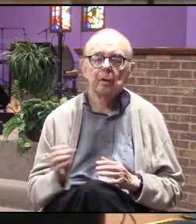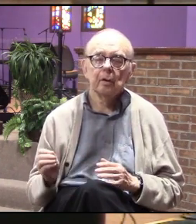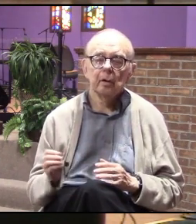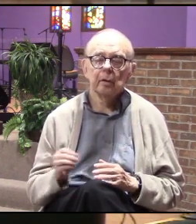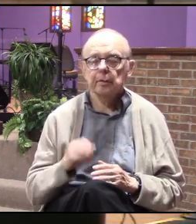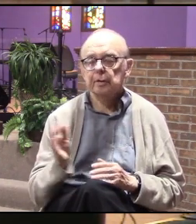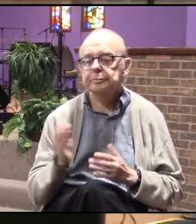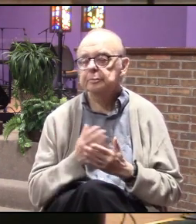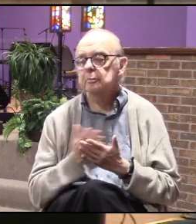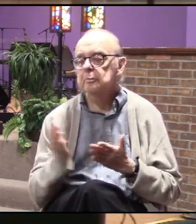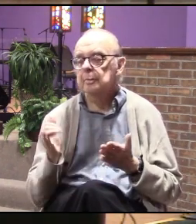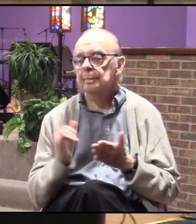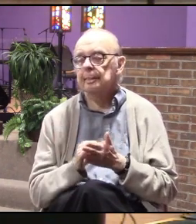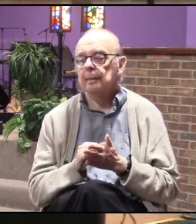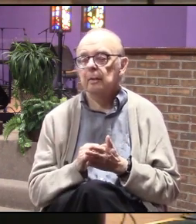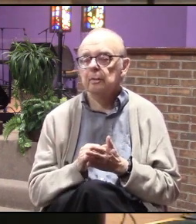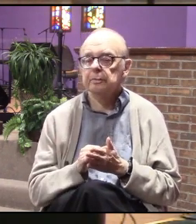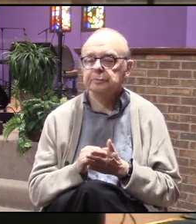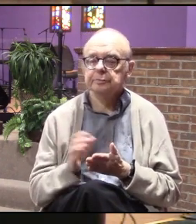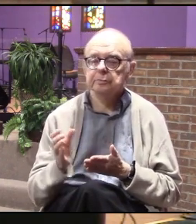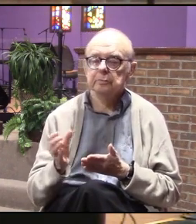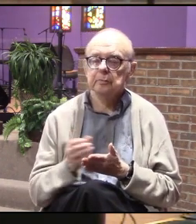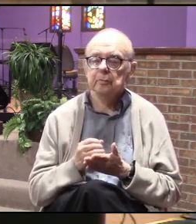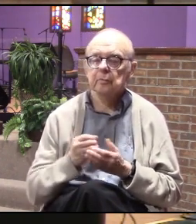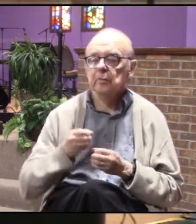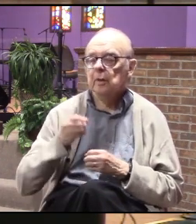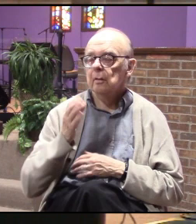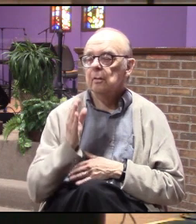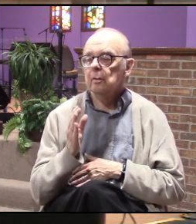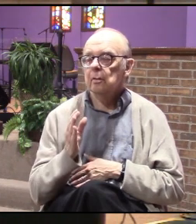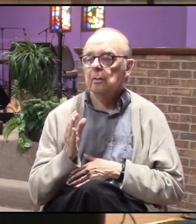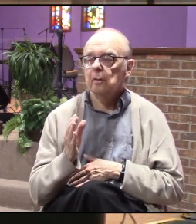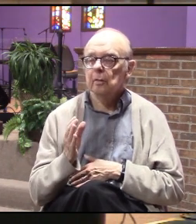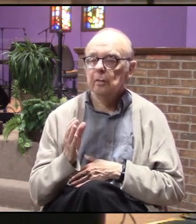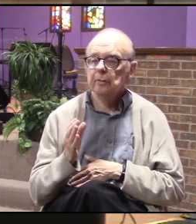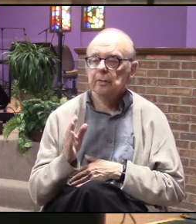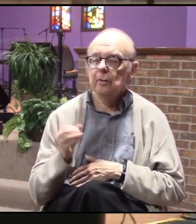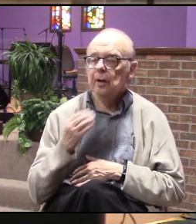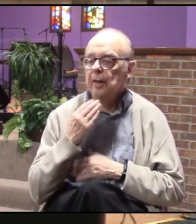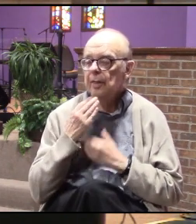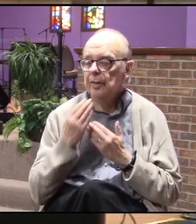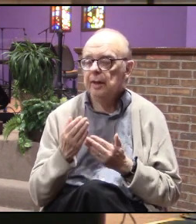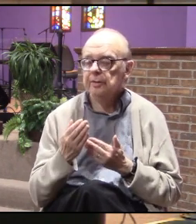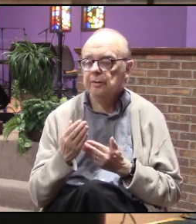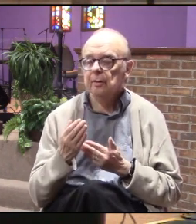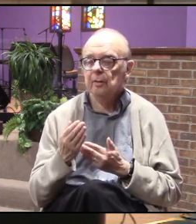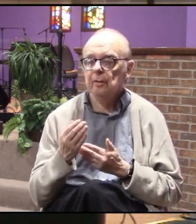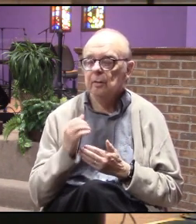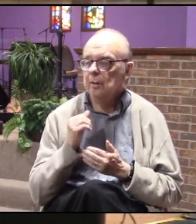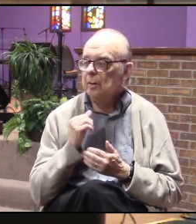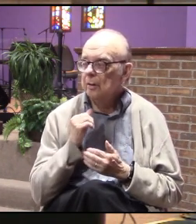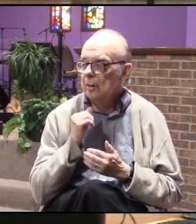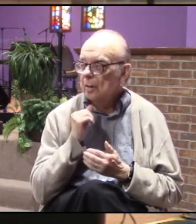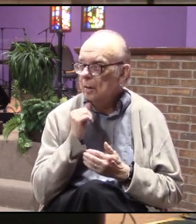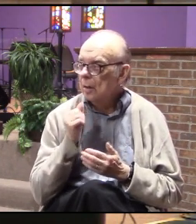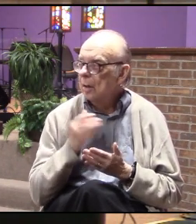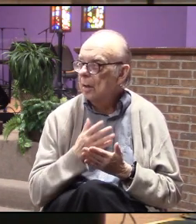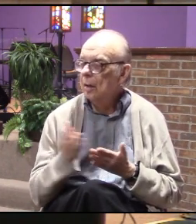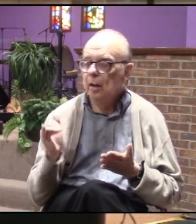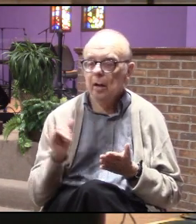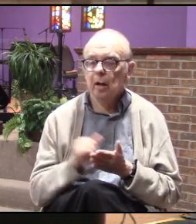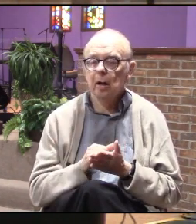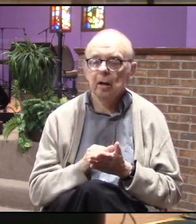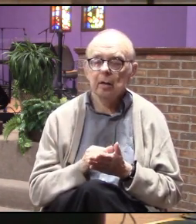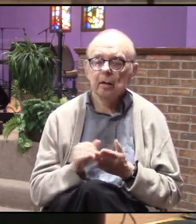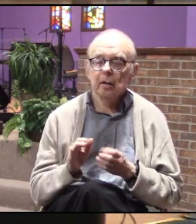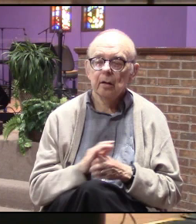And the other thing is that an offering to God or a thanksgiving was not something that this